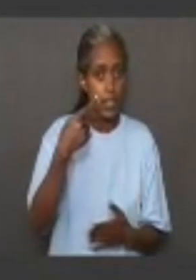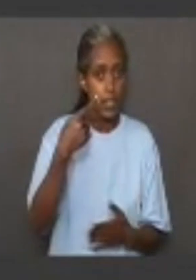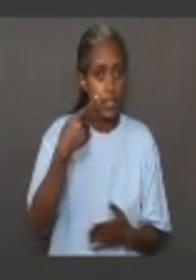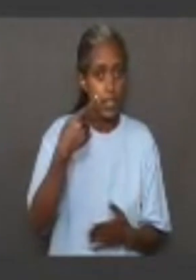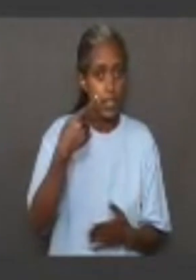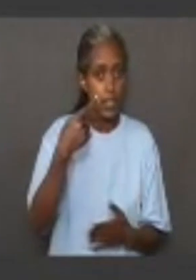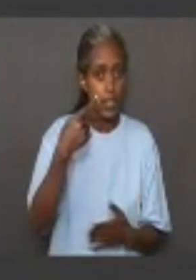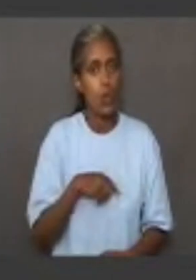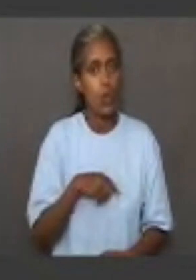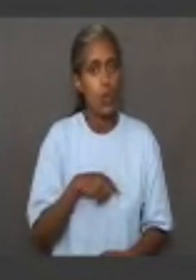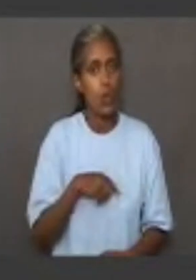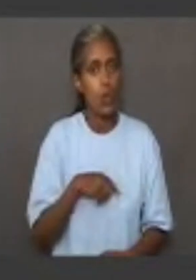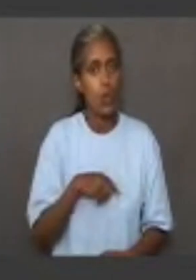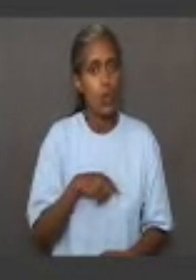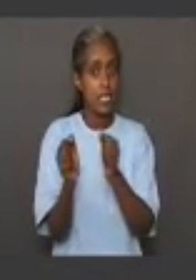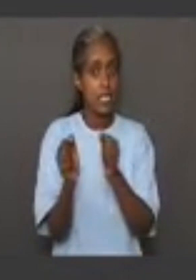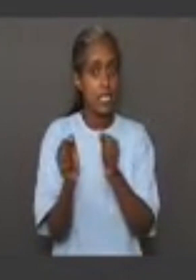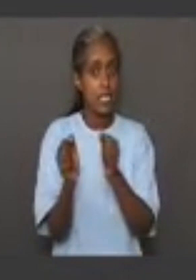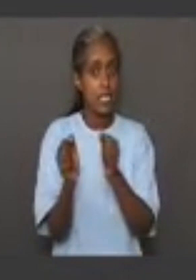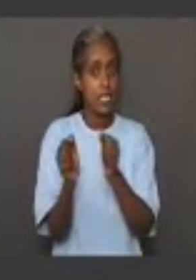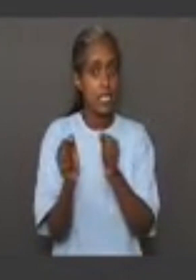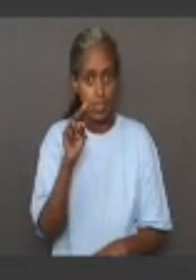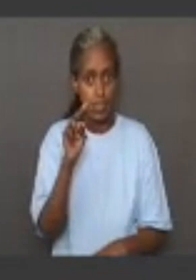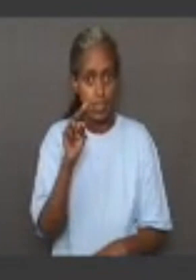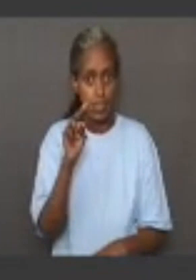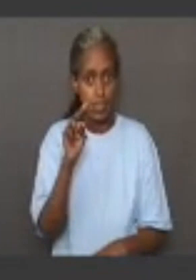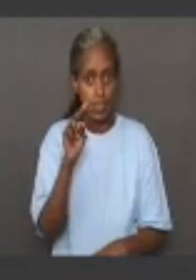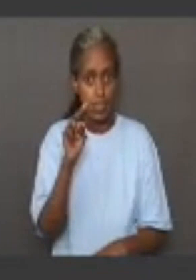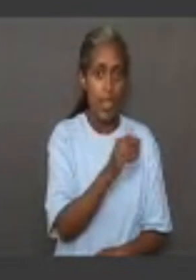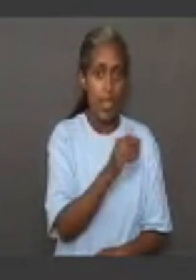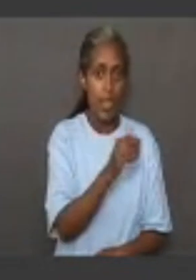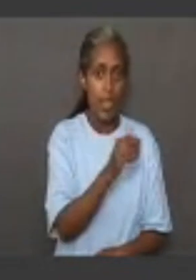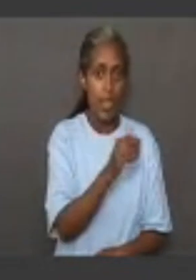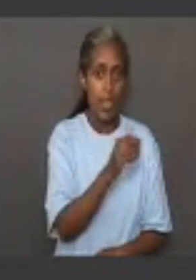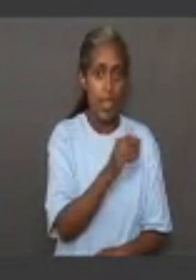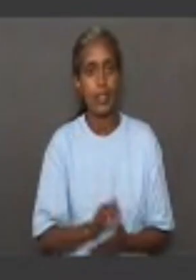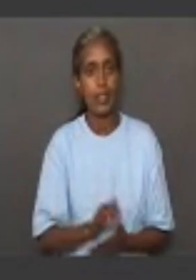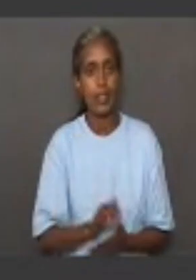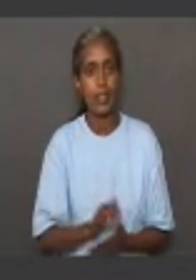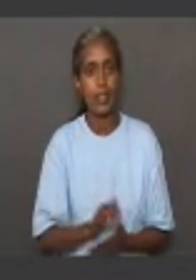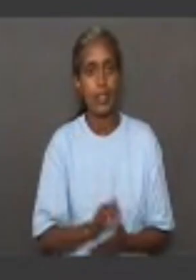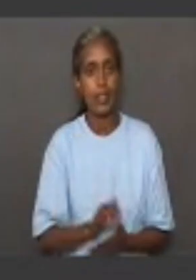Next, we find the intersection of A and B.